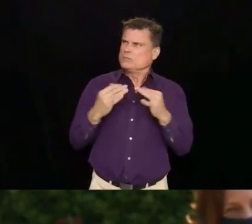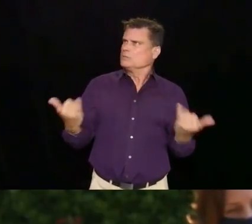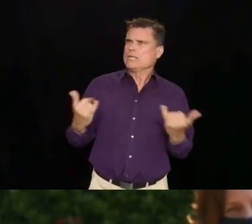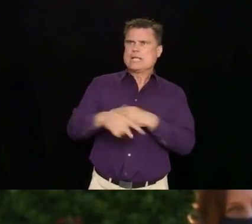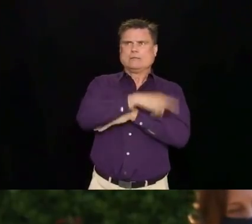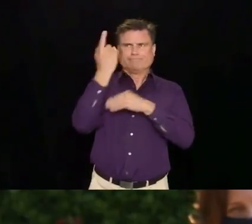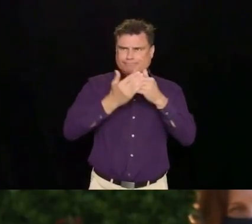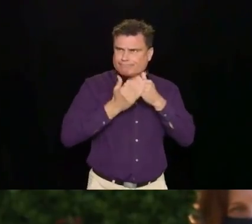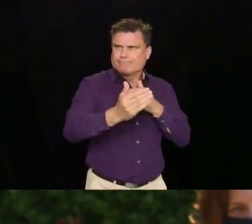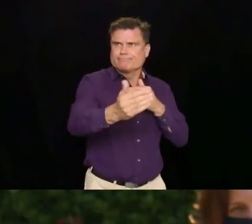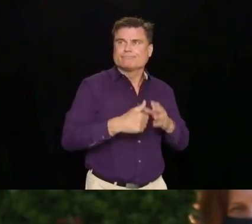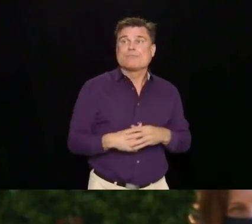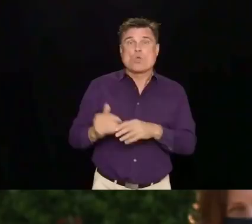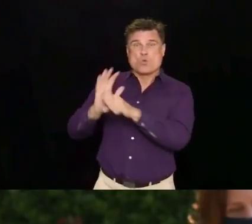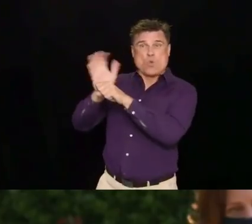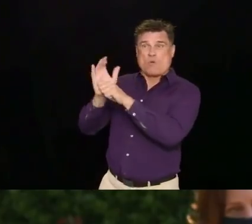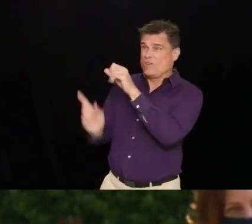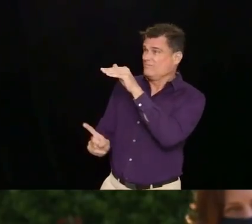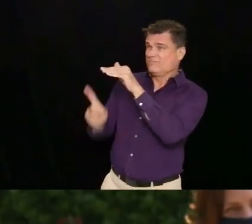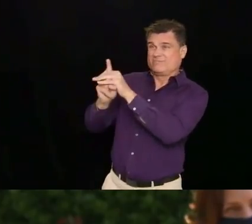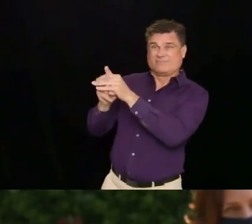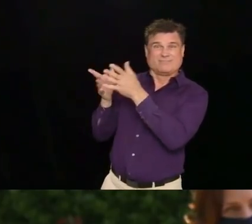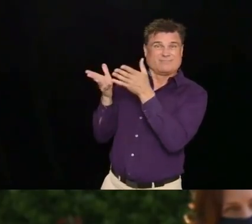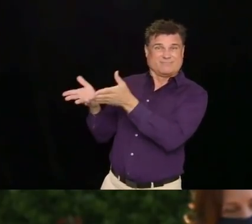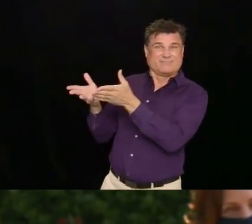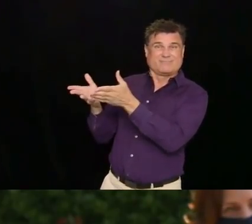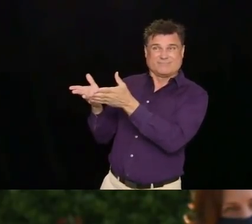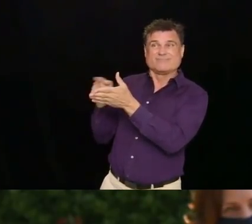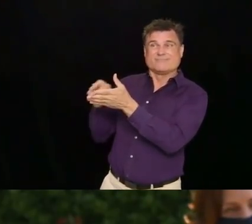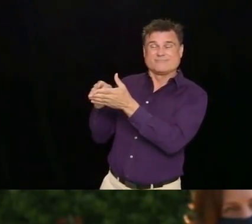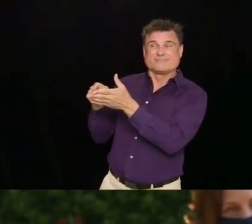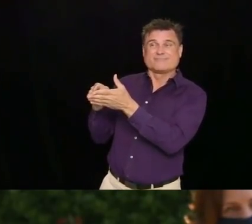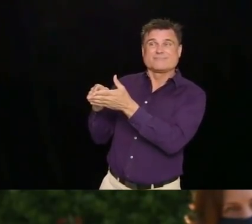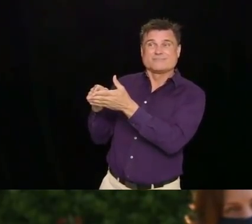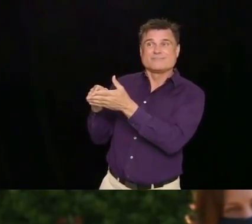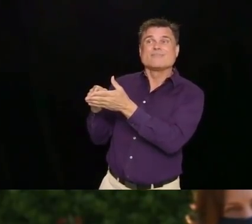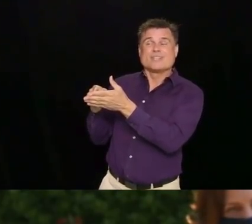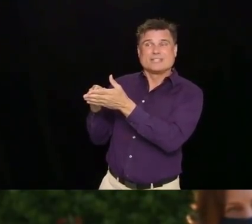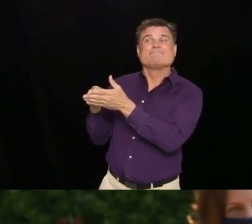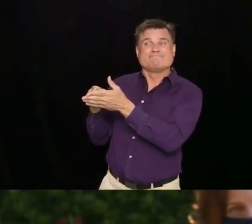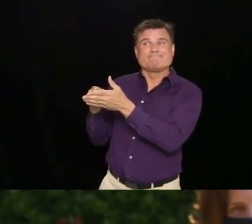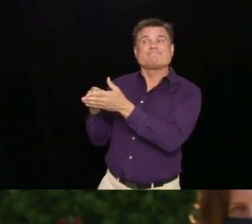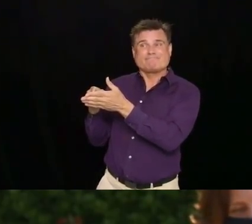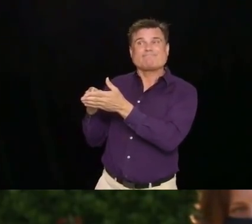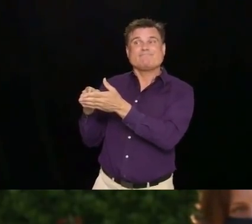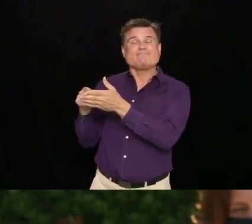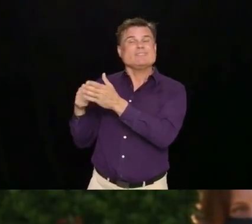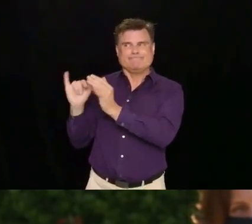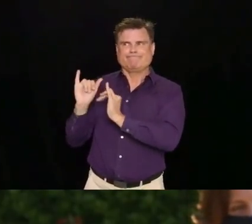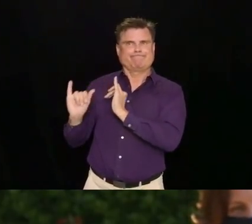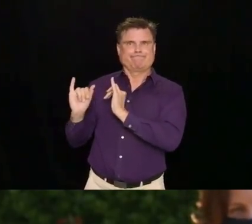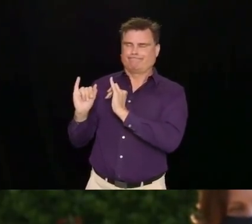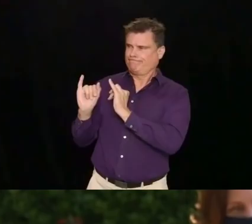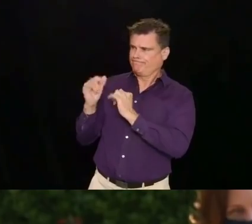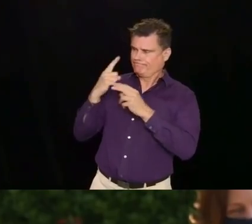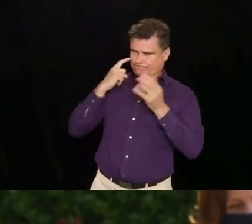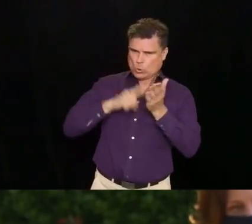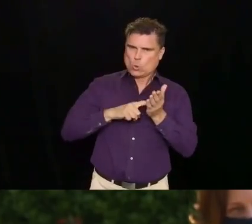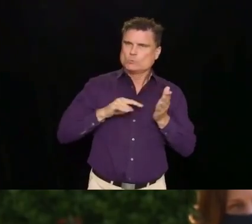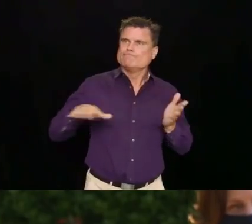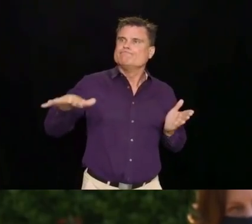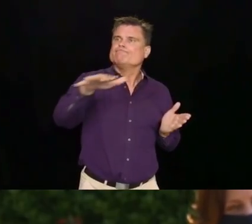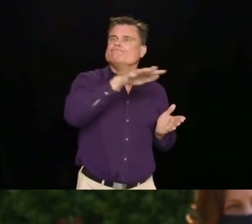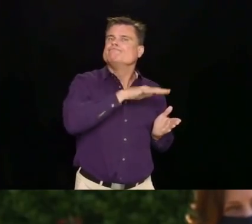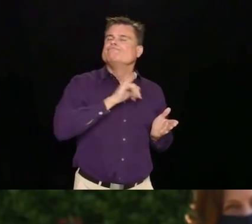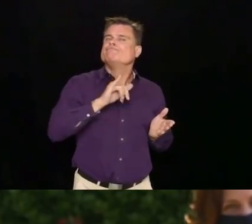COVID-19 has demonstrated to us, obviously, the central vulnerability in this time, in this particular